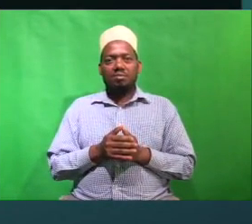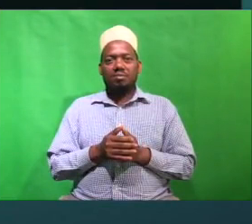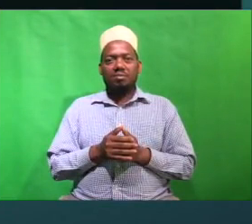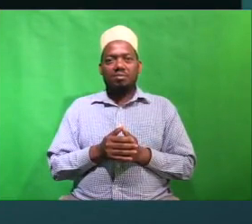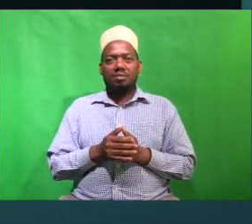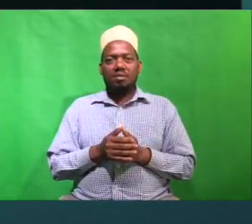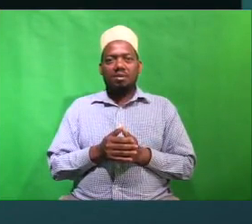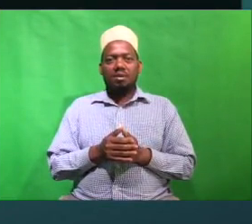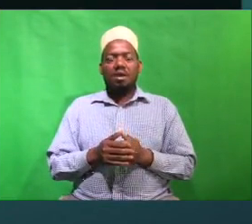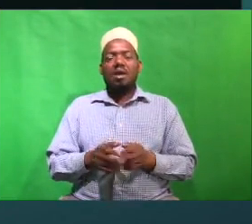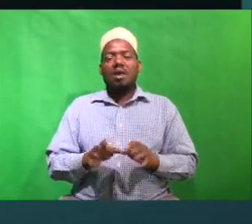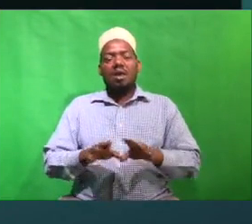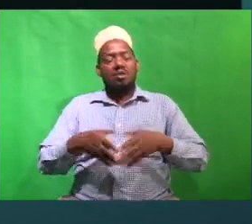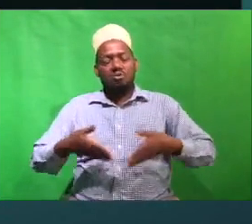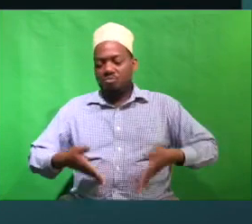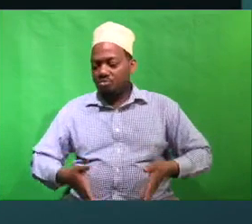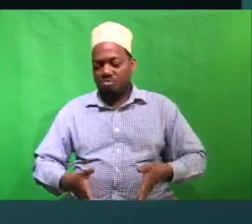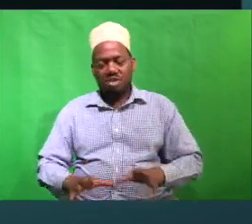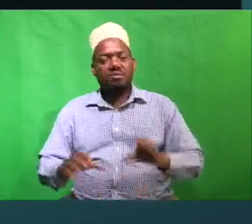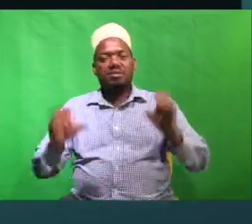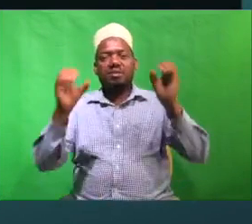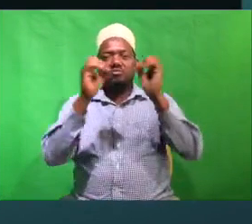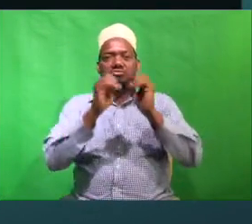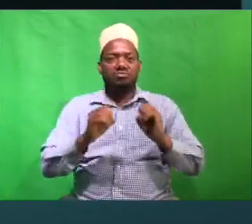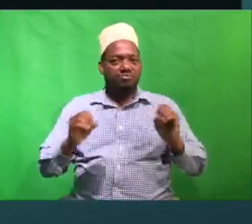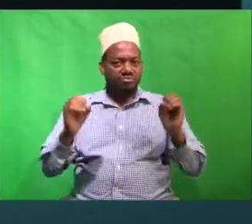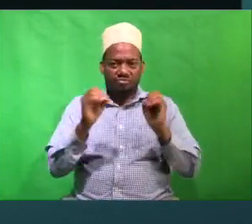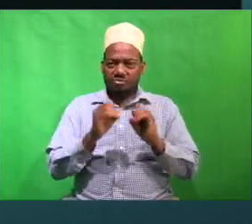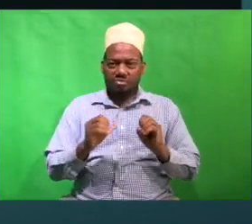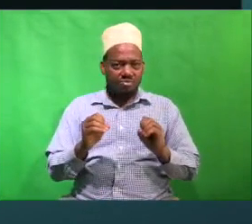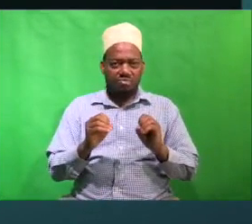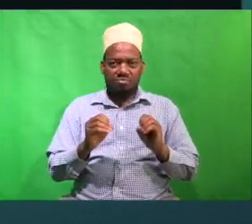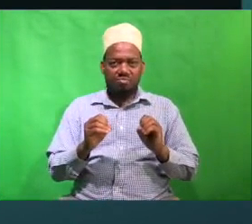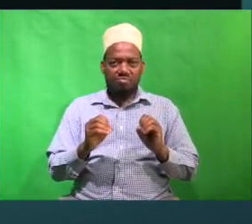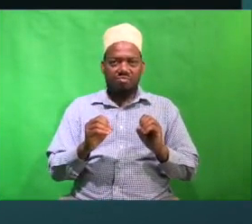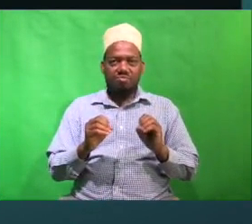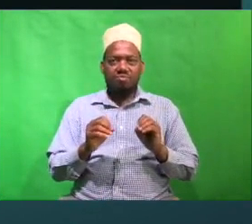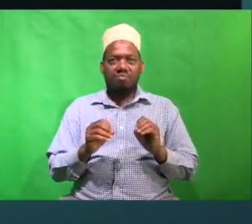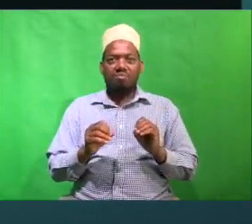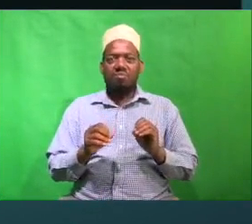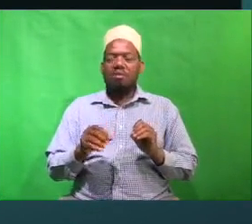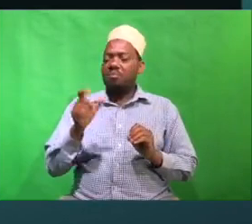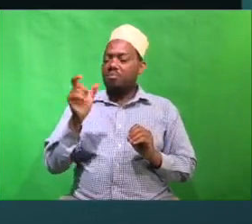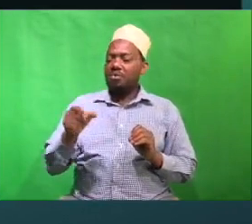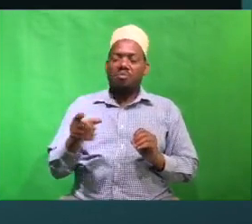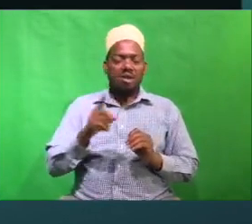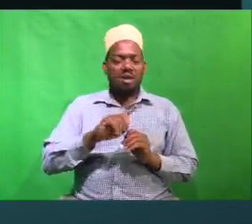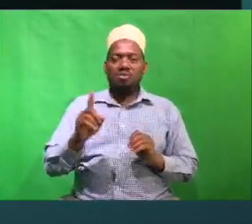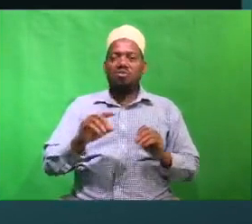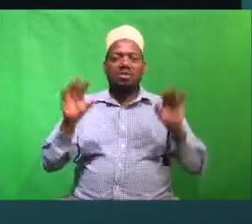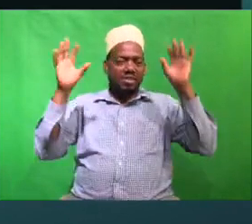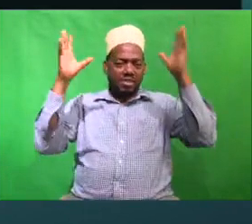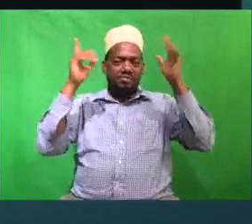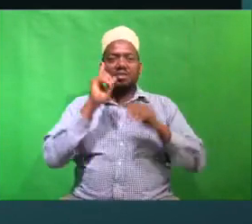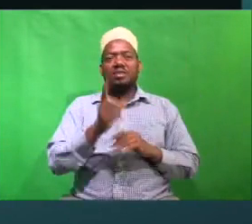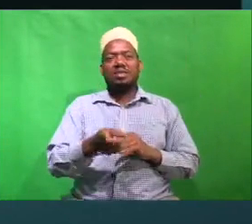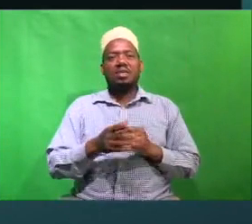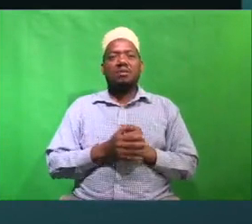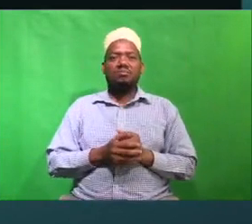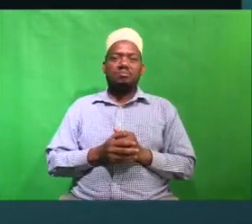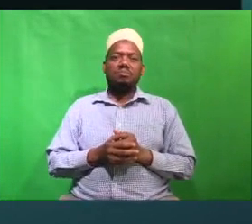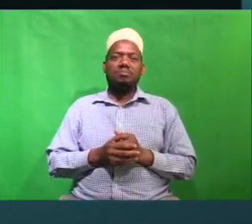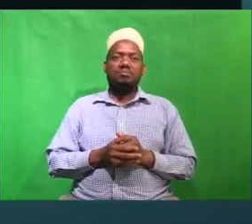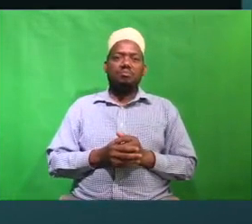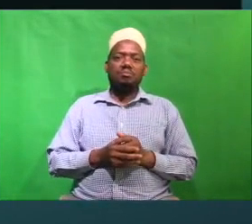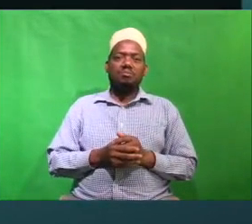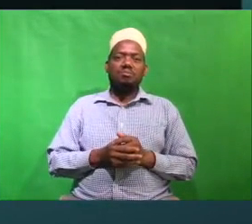where is no industry, no productive, so the people cannot be live on that place, such as desert